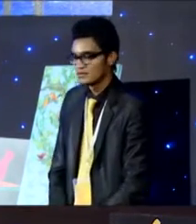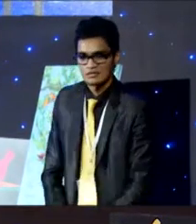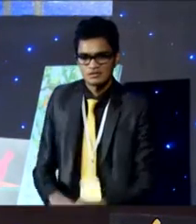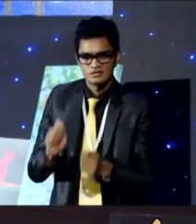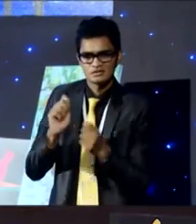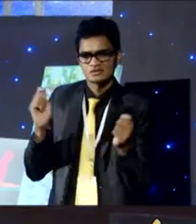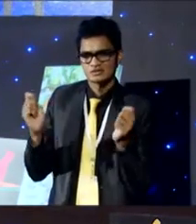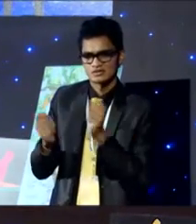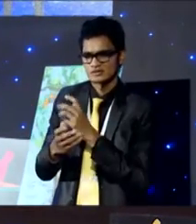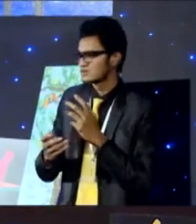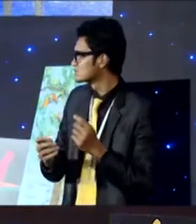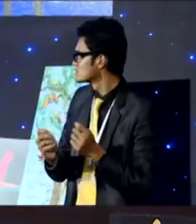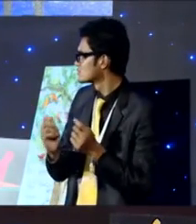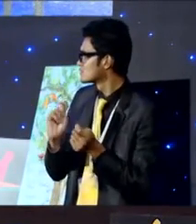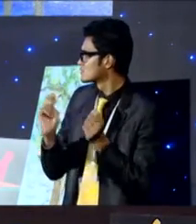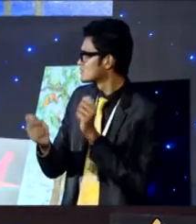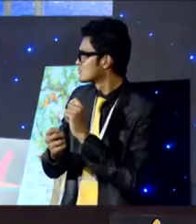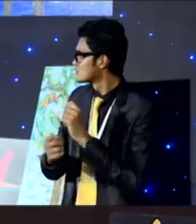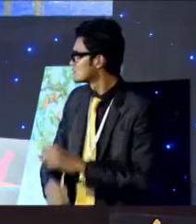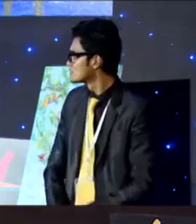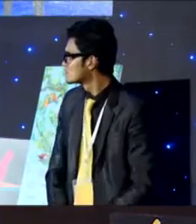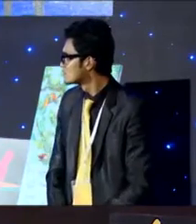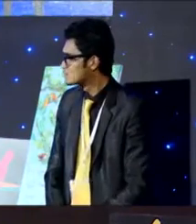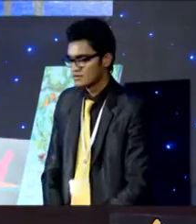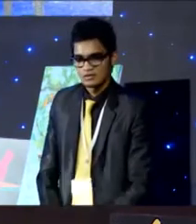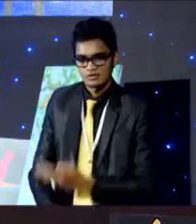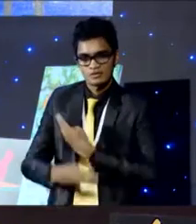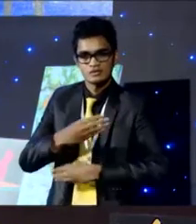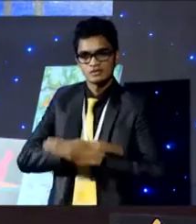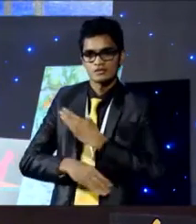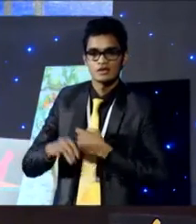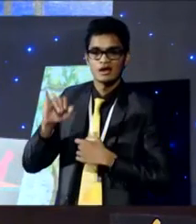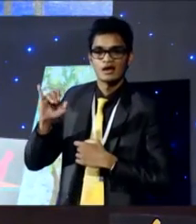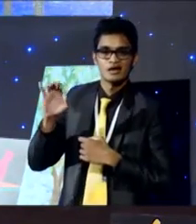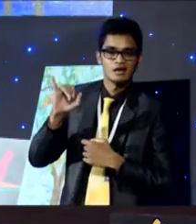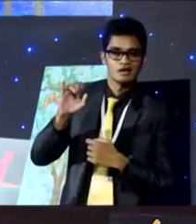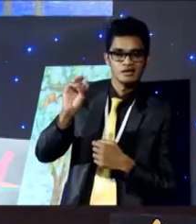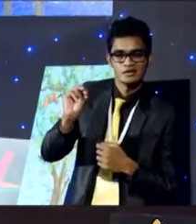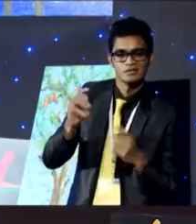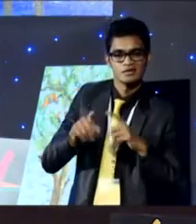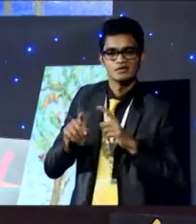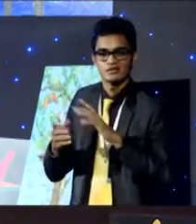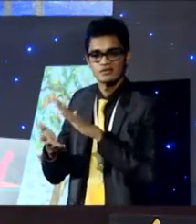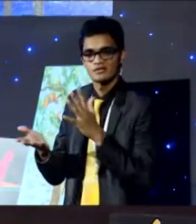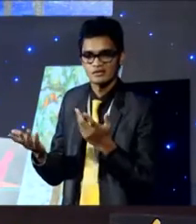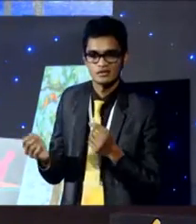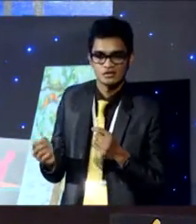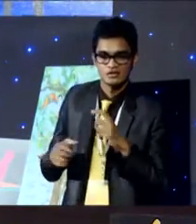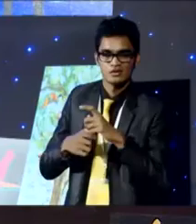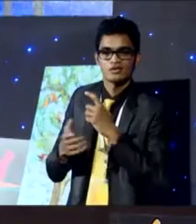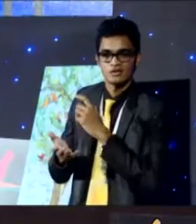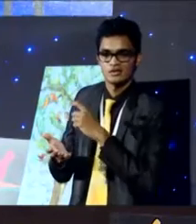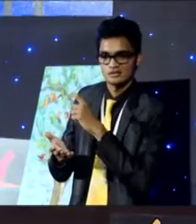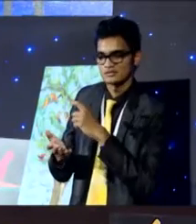which I brought about. It was the reservation quota for the disabled across IIMs, IITs, and Indian University. I may not be the